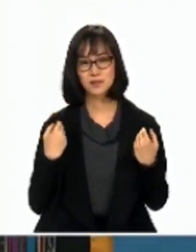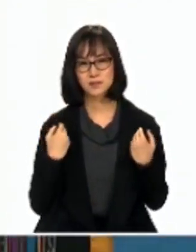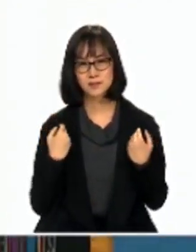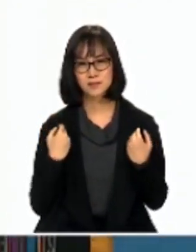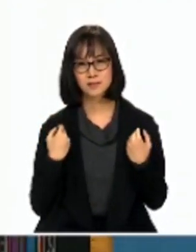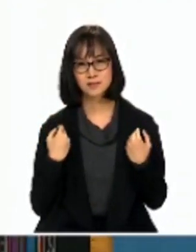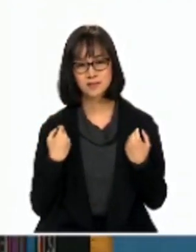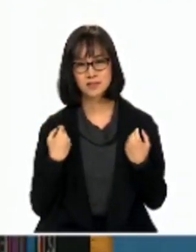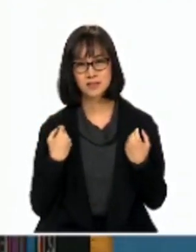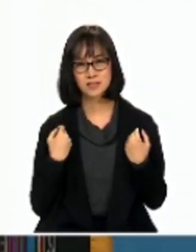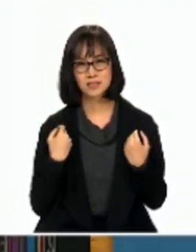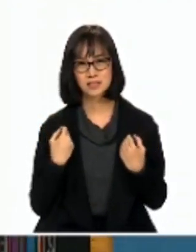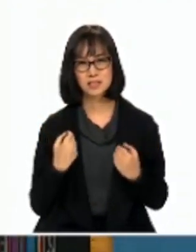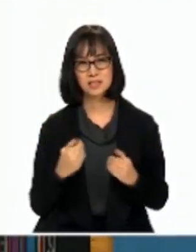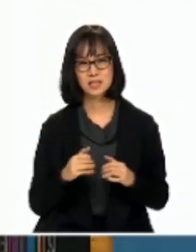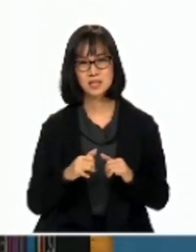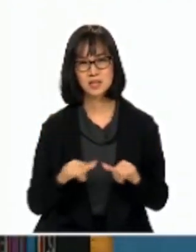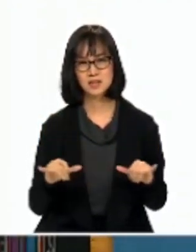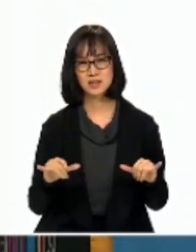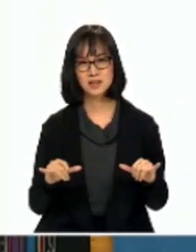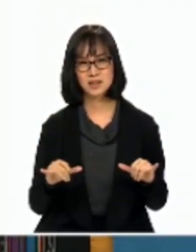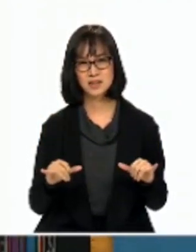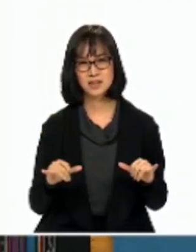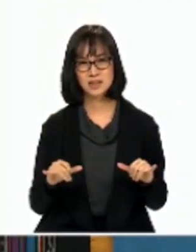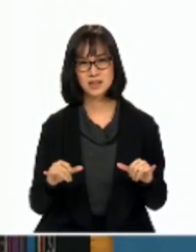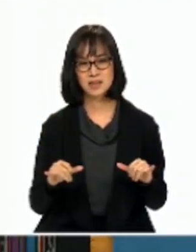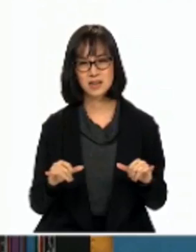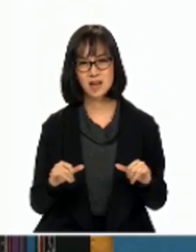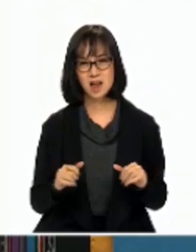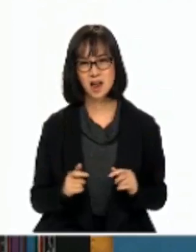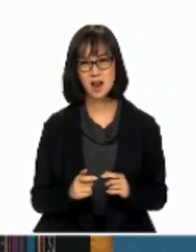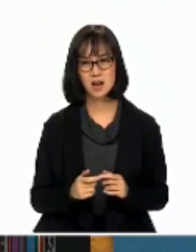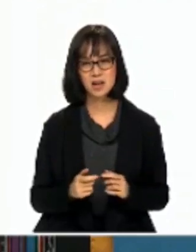still a little to spare,